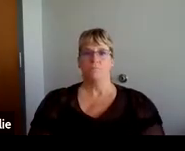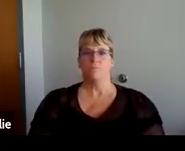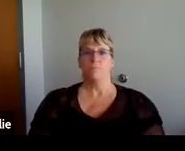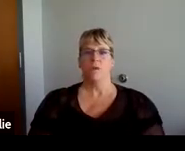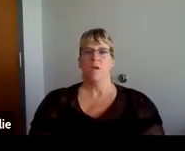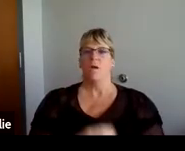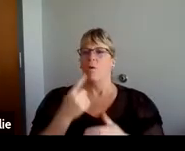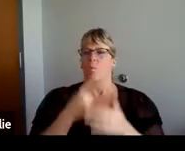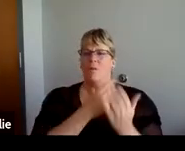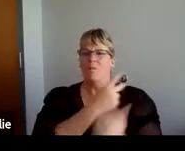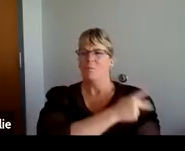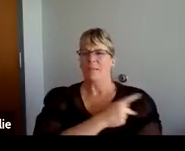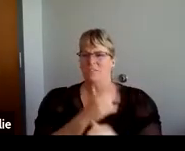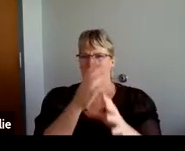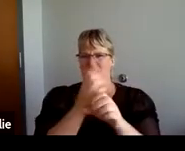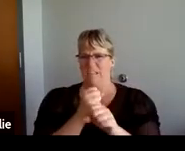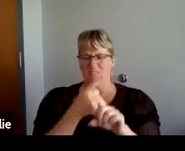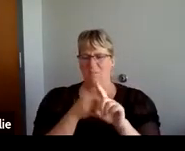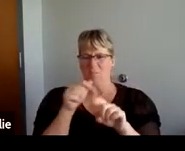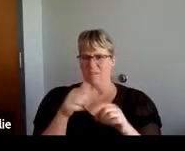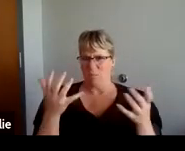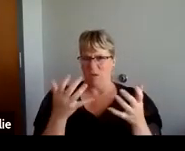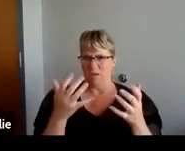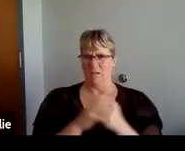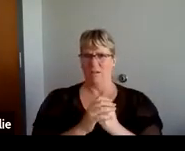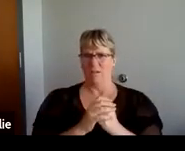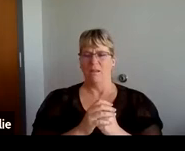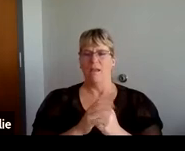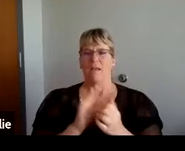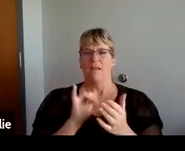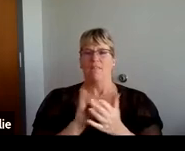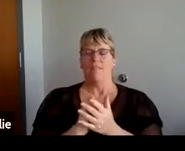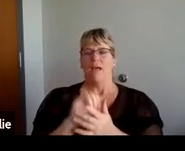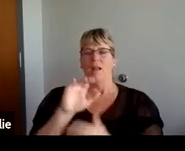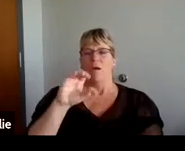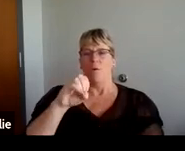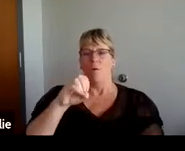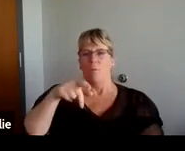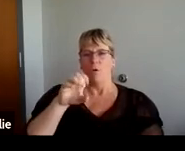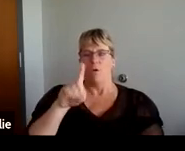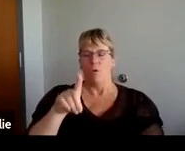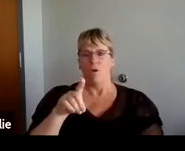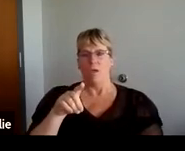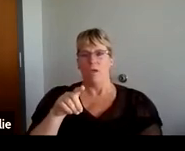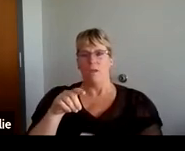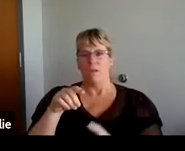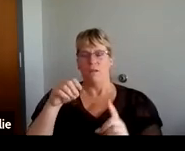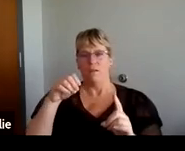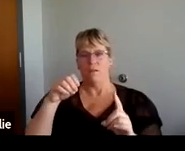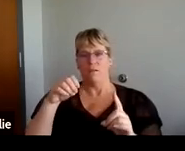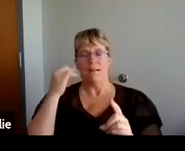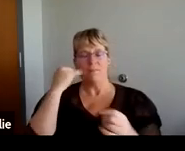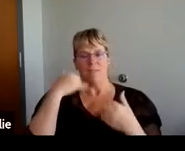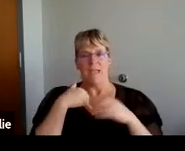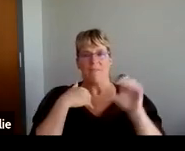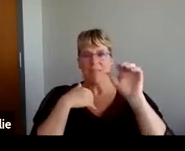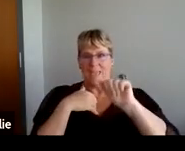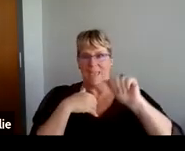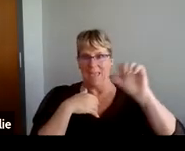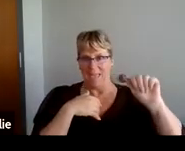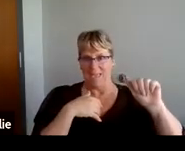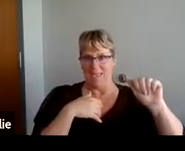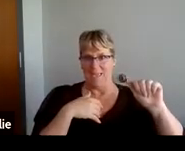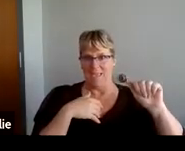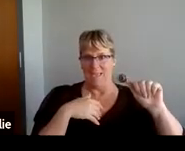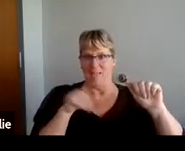of these things? Well, in terms of that opioid receptors, again, if they have the AA variant, they're going to